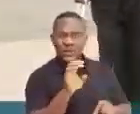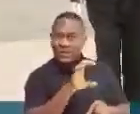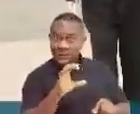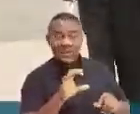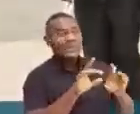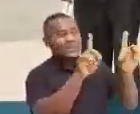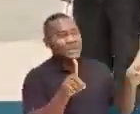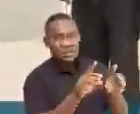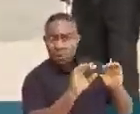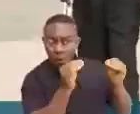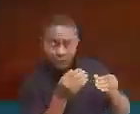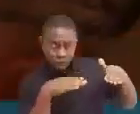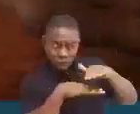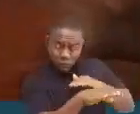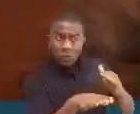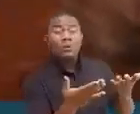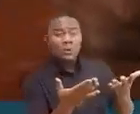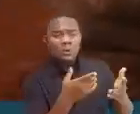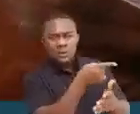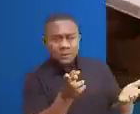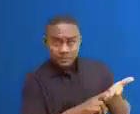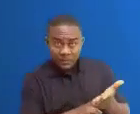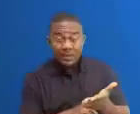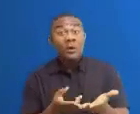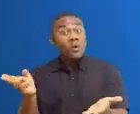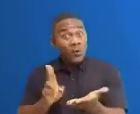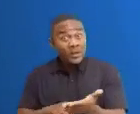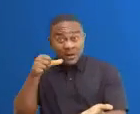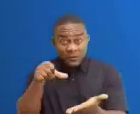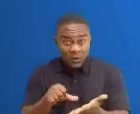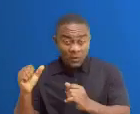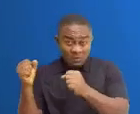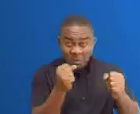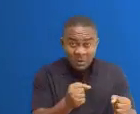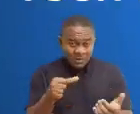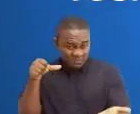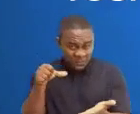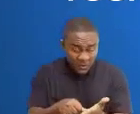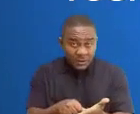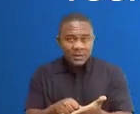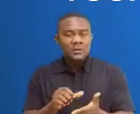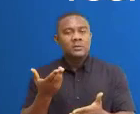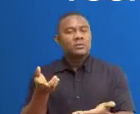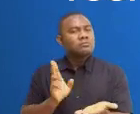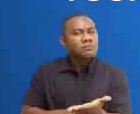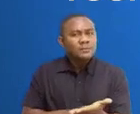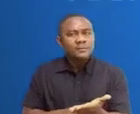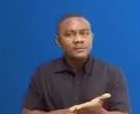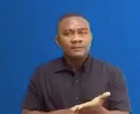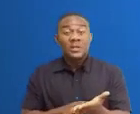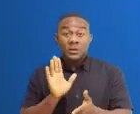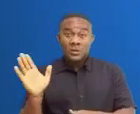with ease at district offices of the Electoral Commission across the country. Register to vote. Your vote is your power.